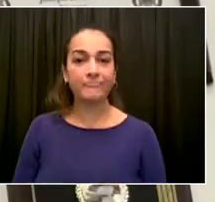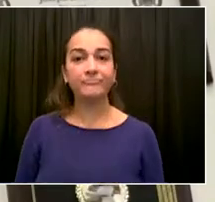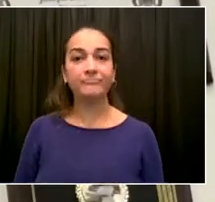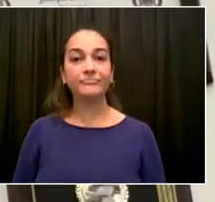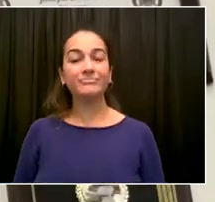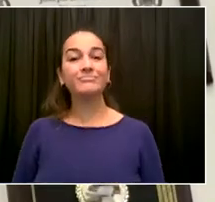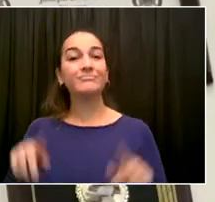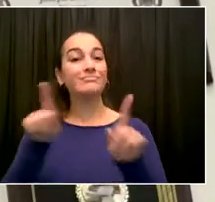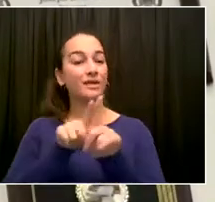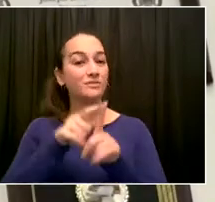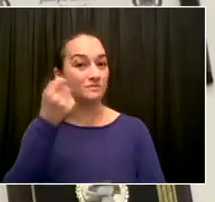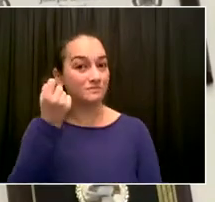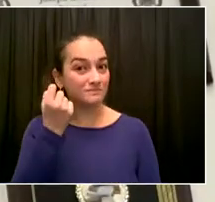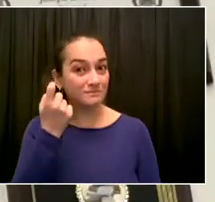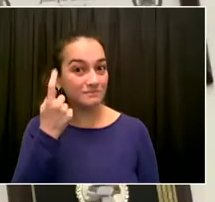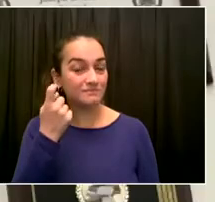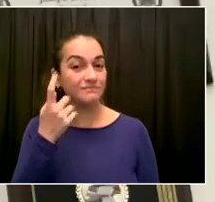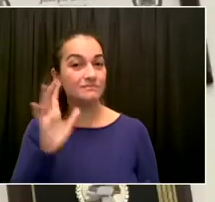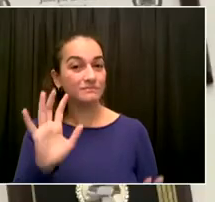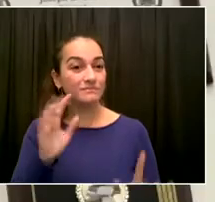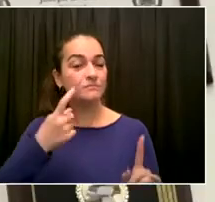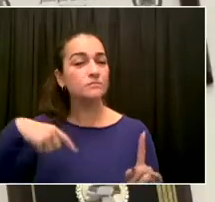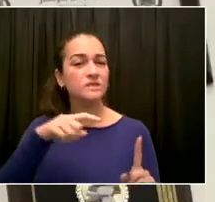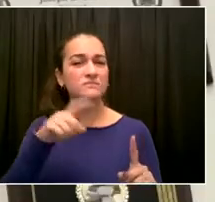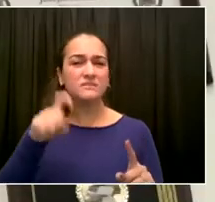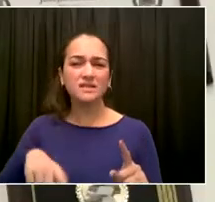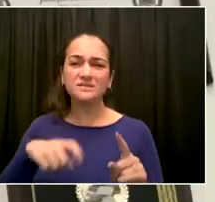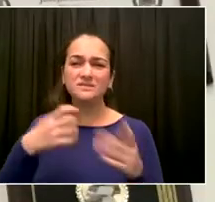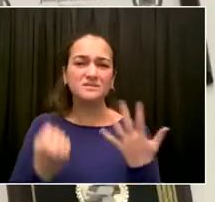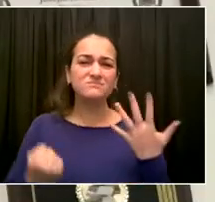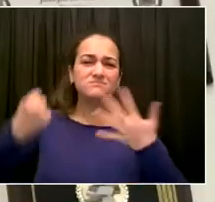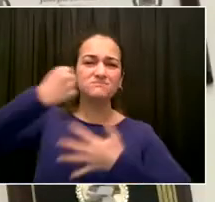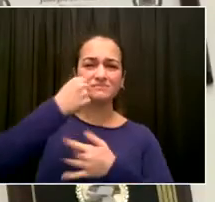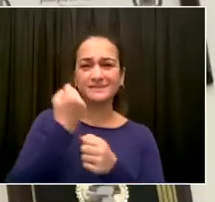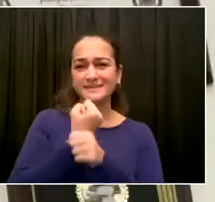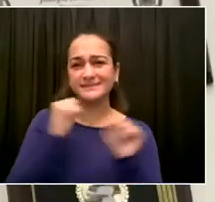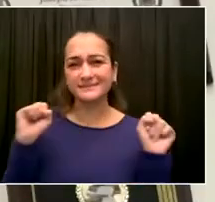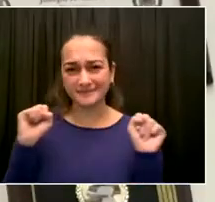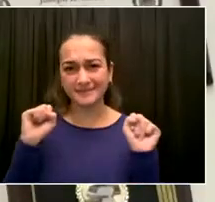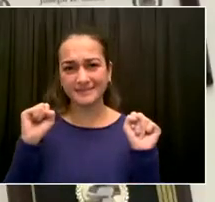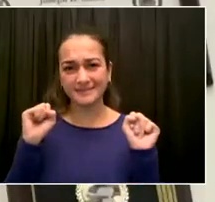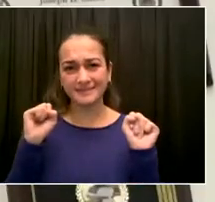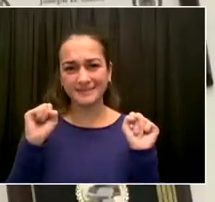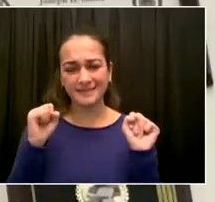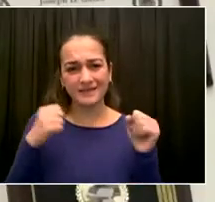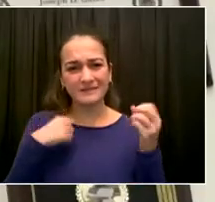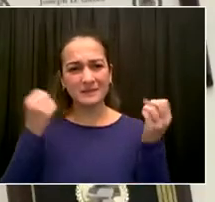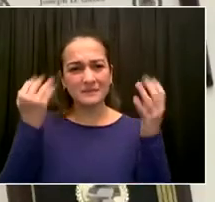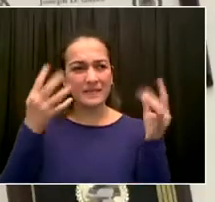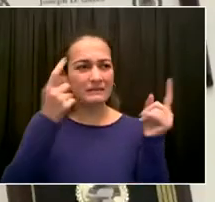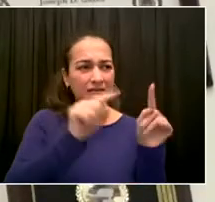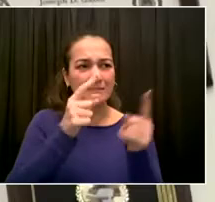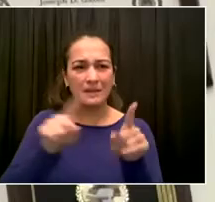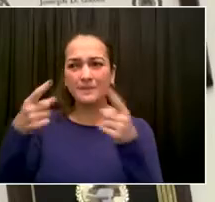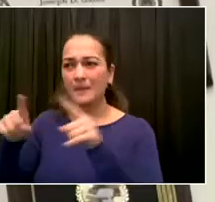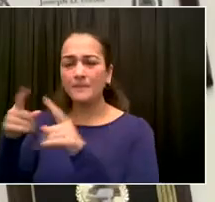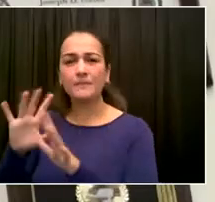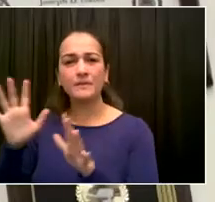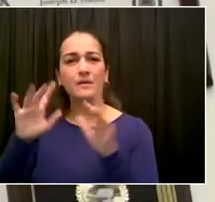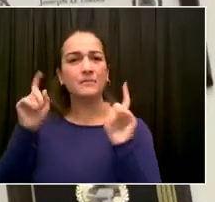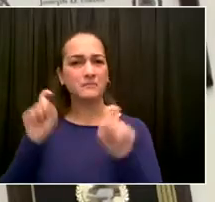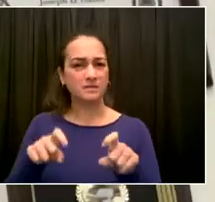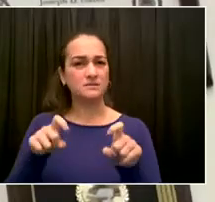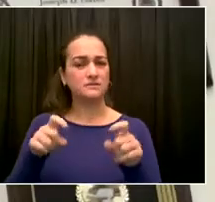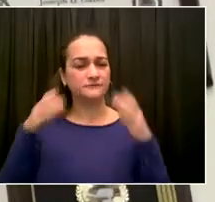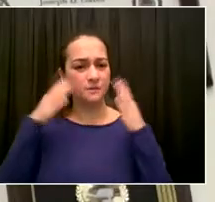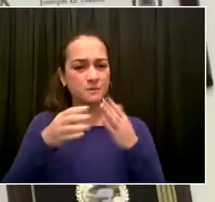of commitments we have to supporting the safety and well-being of our students. I'm here today at the Urban Assembly School for Future Leaders, led